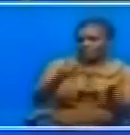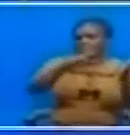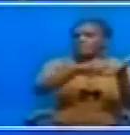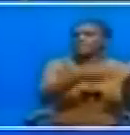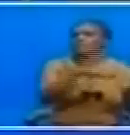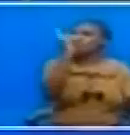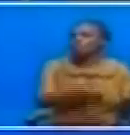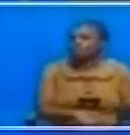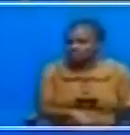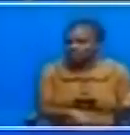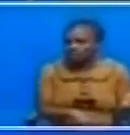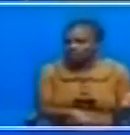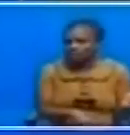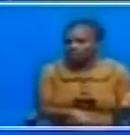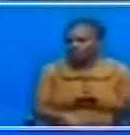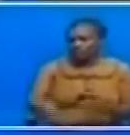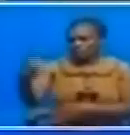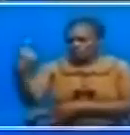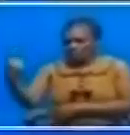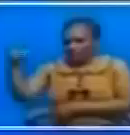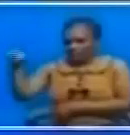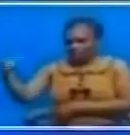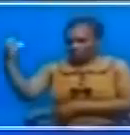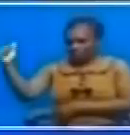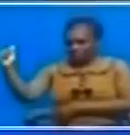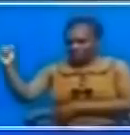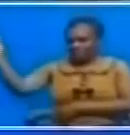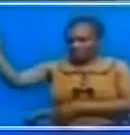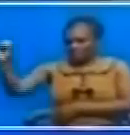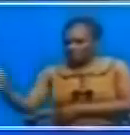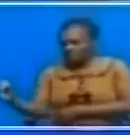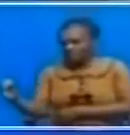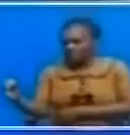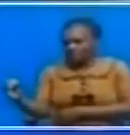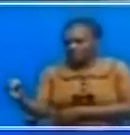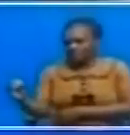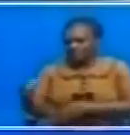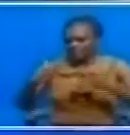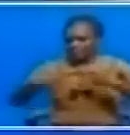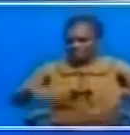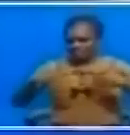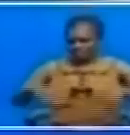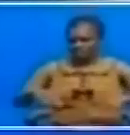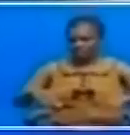meaning that 1.5% of our population